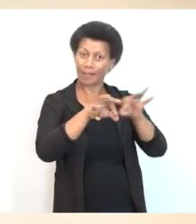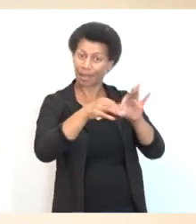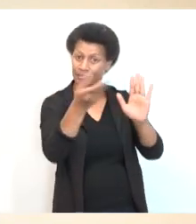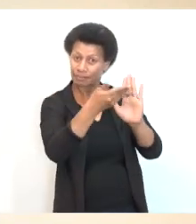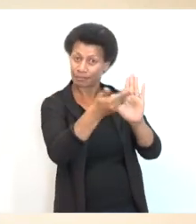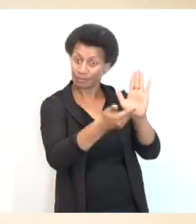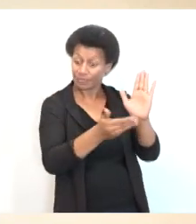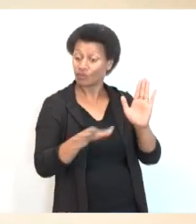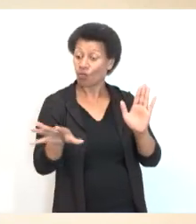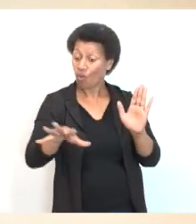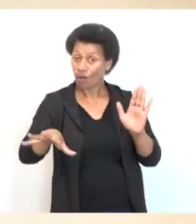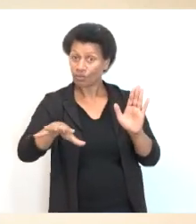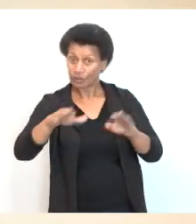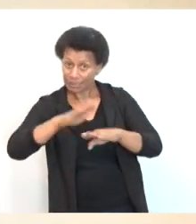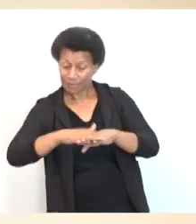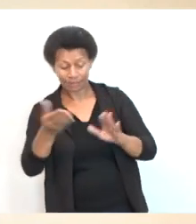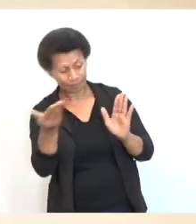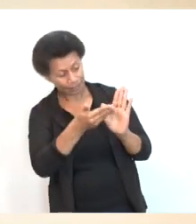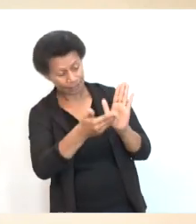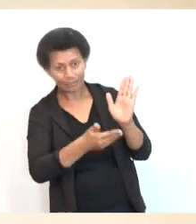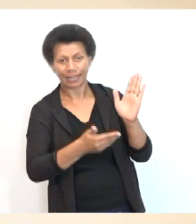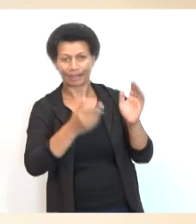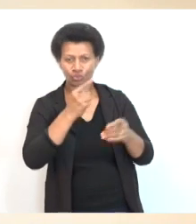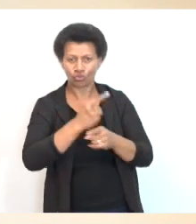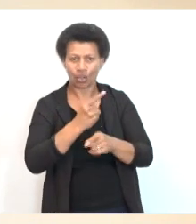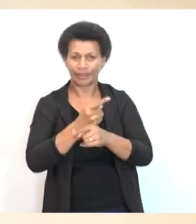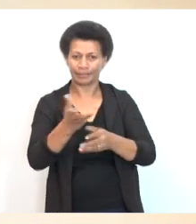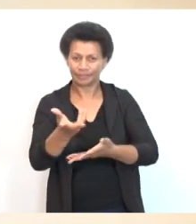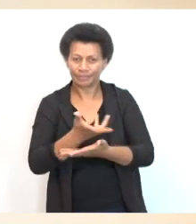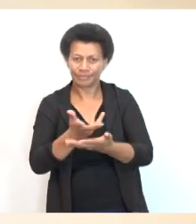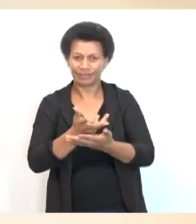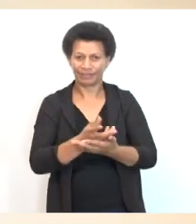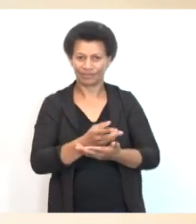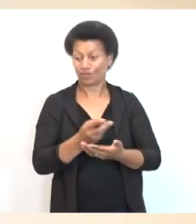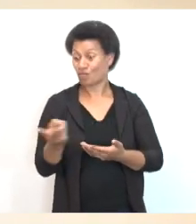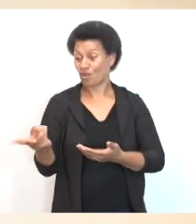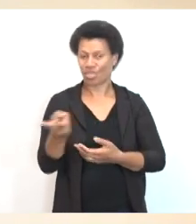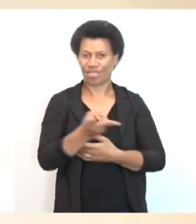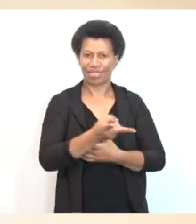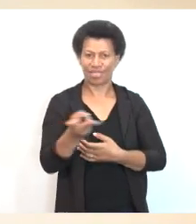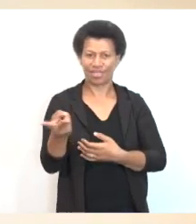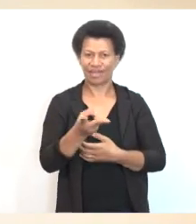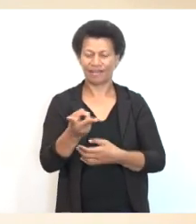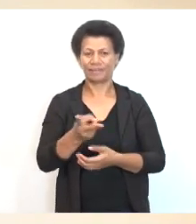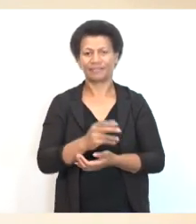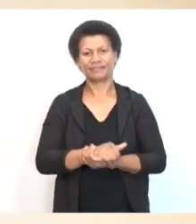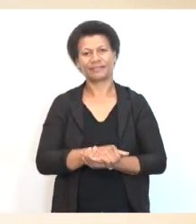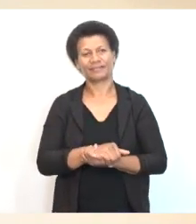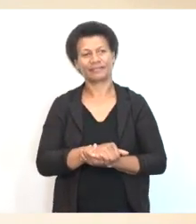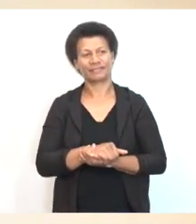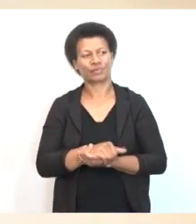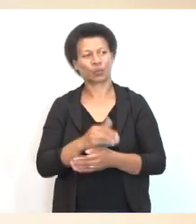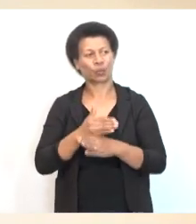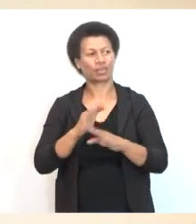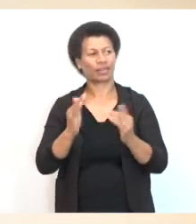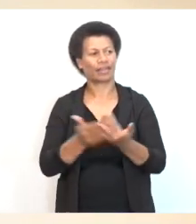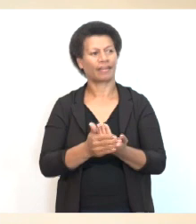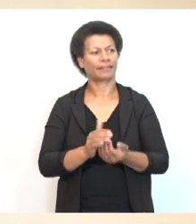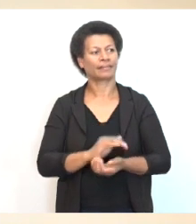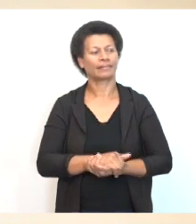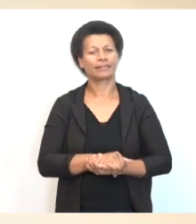can they move from there. Government at this level cannot micromanage what's going around. No, these are people who